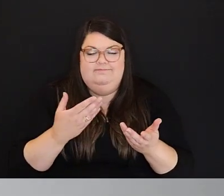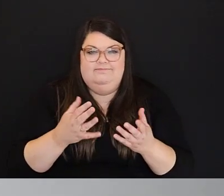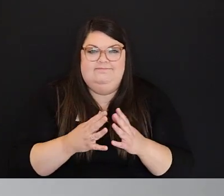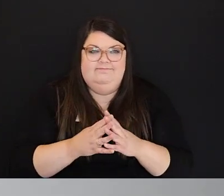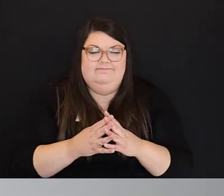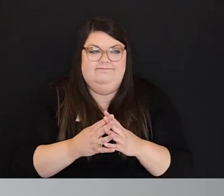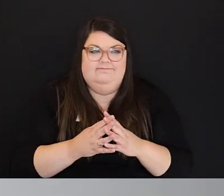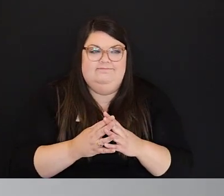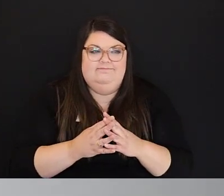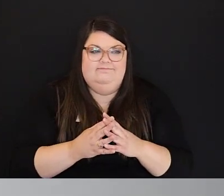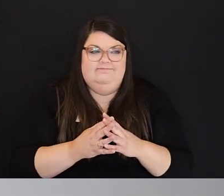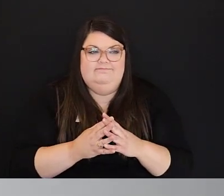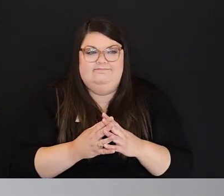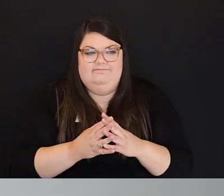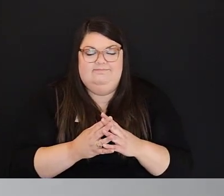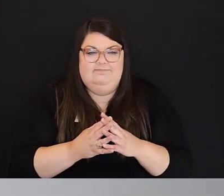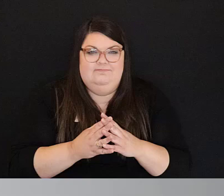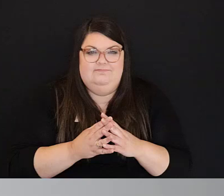I guess to